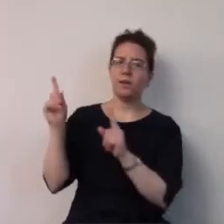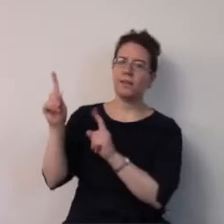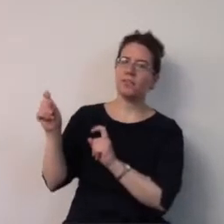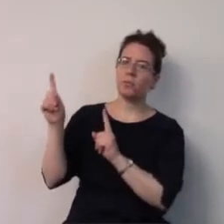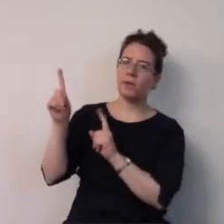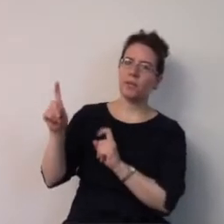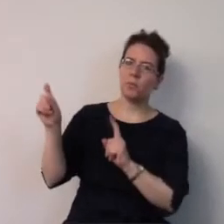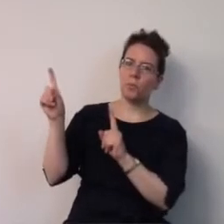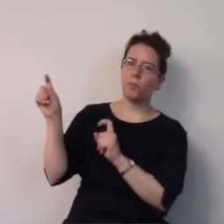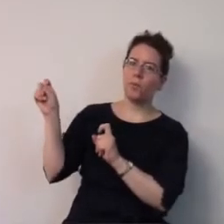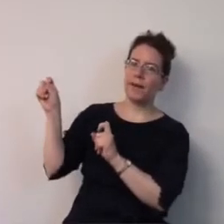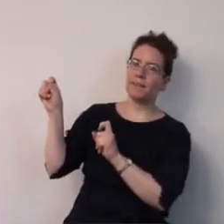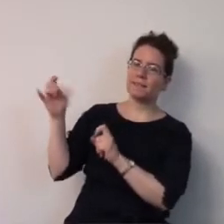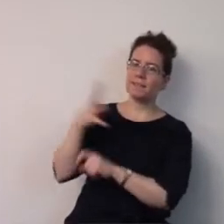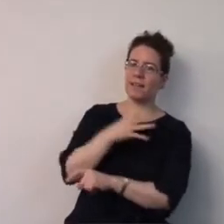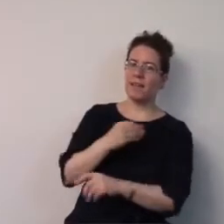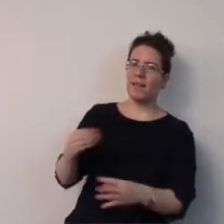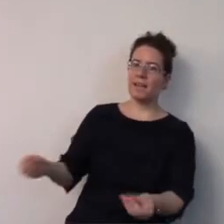All right.